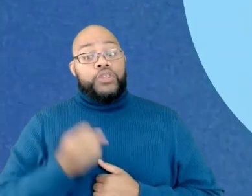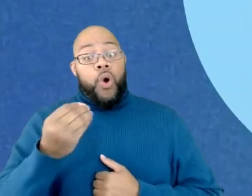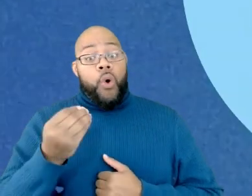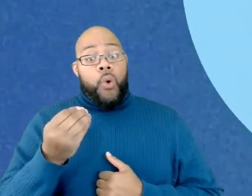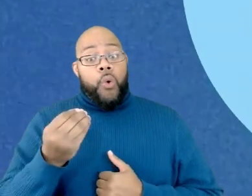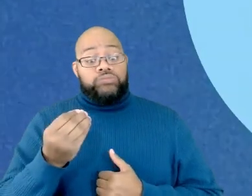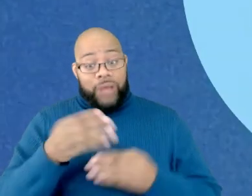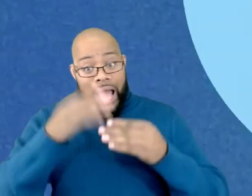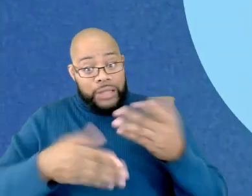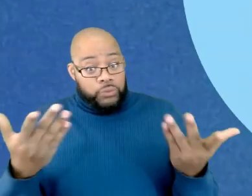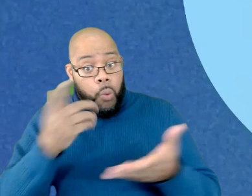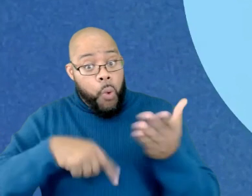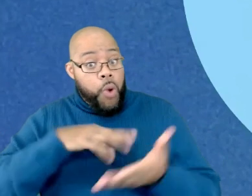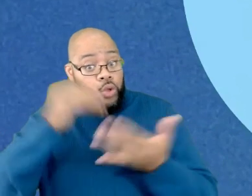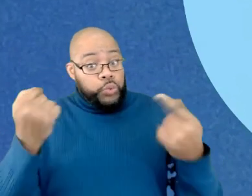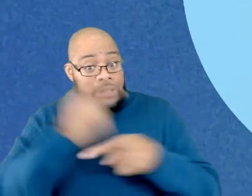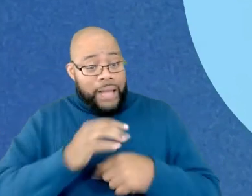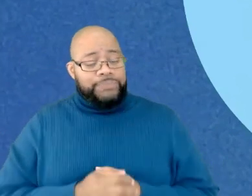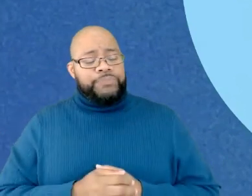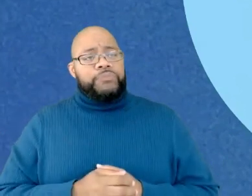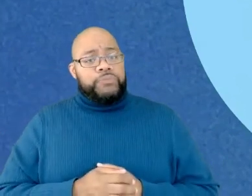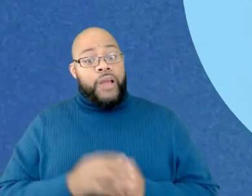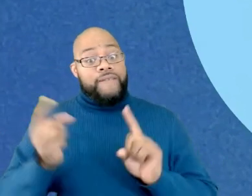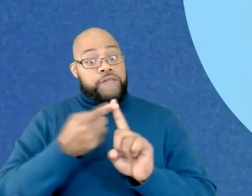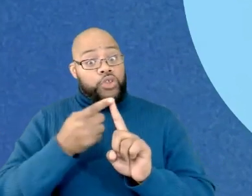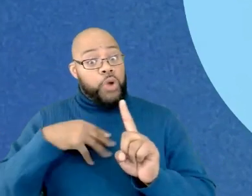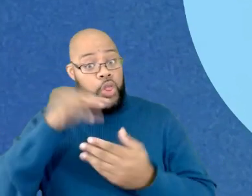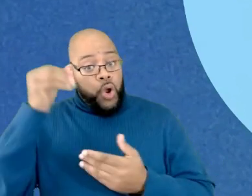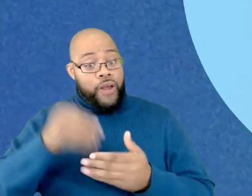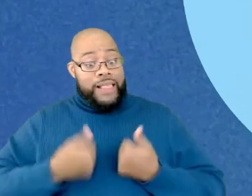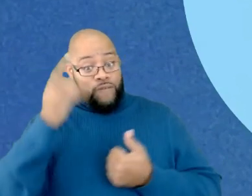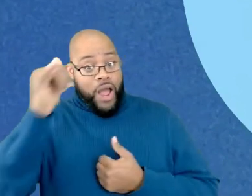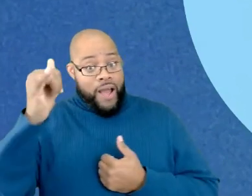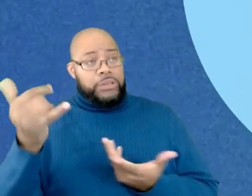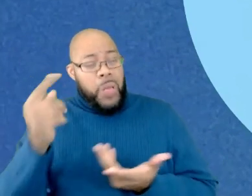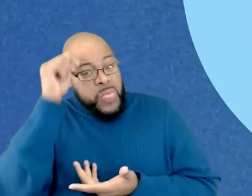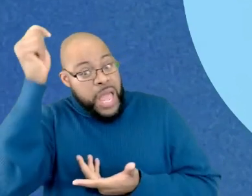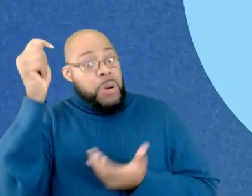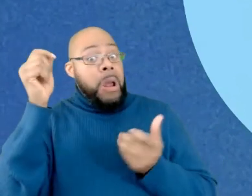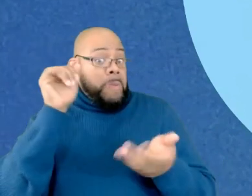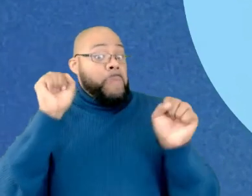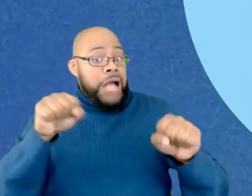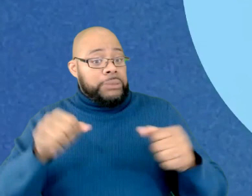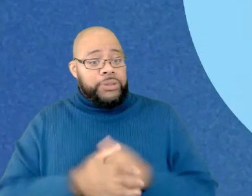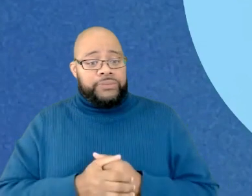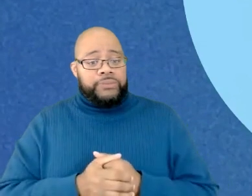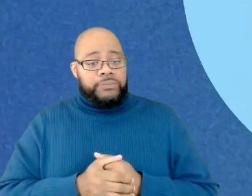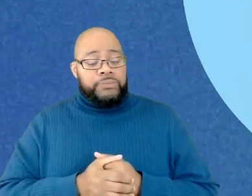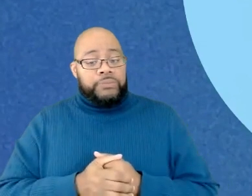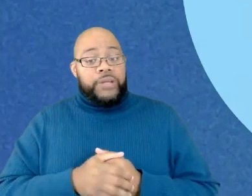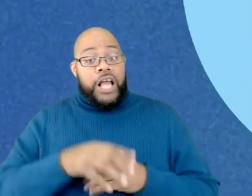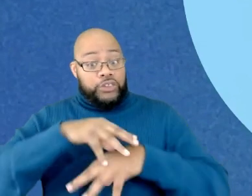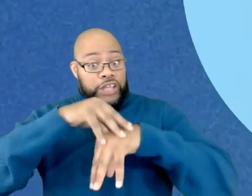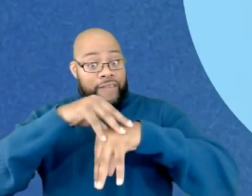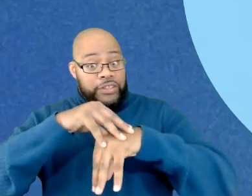So, in conclusion, what did we learn? Well, we learned that immortality is theoretically real, that immortal